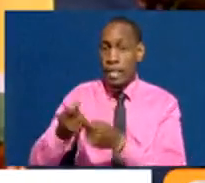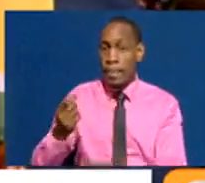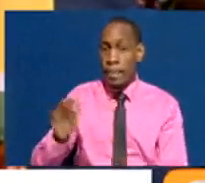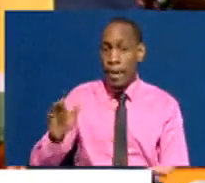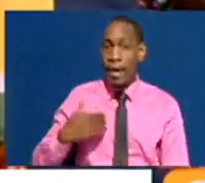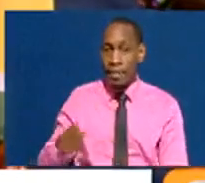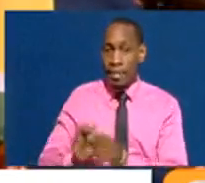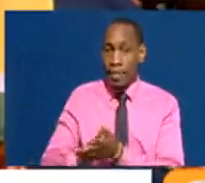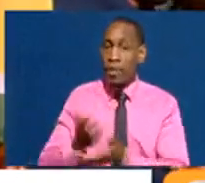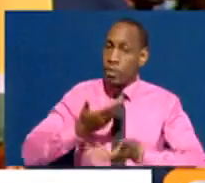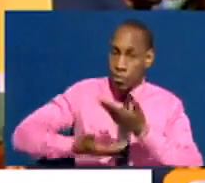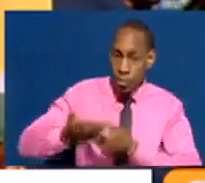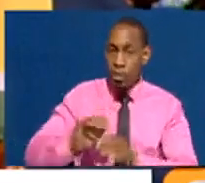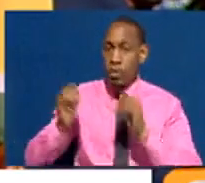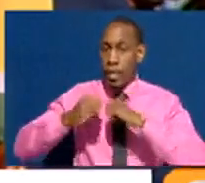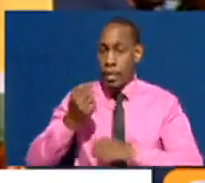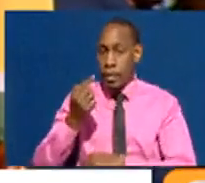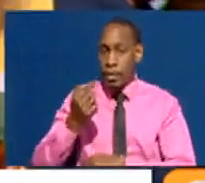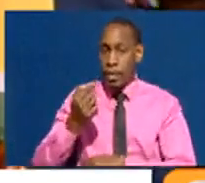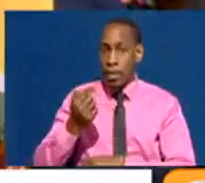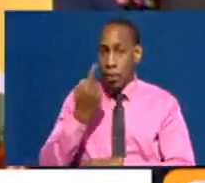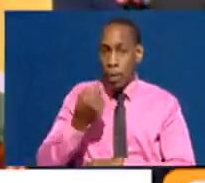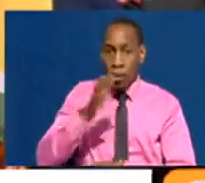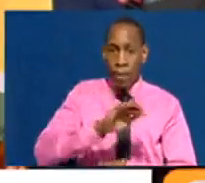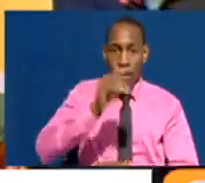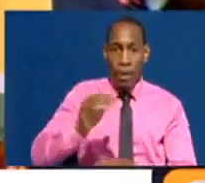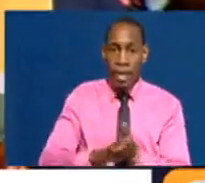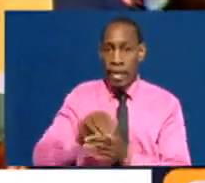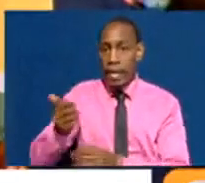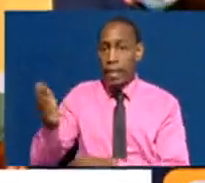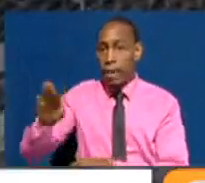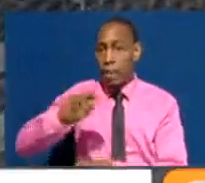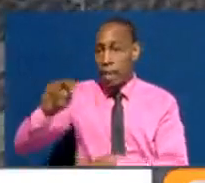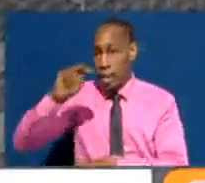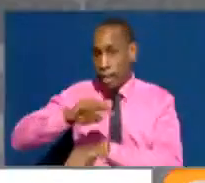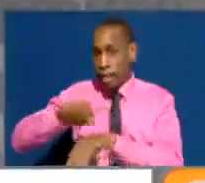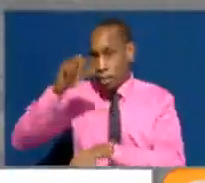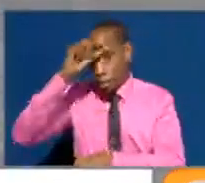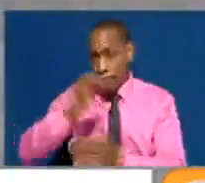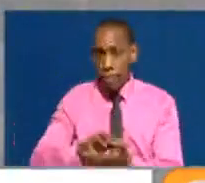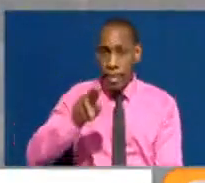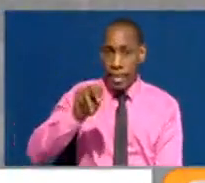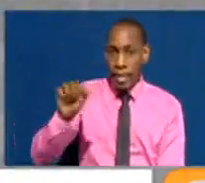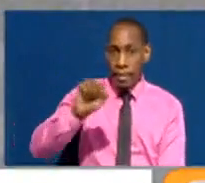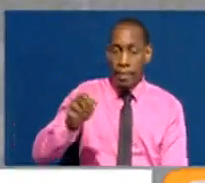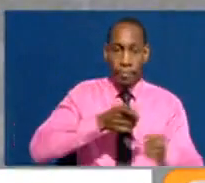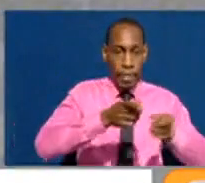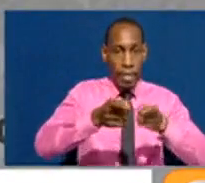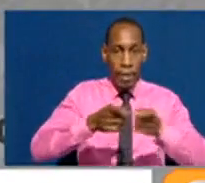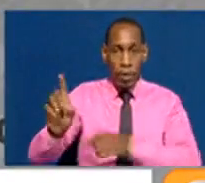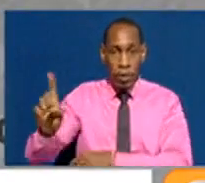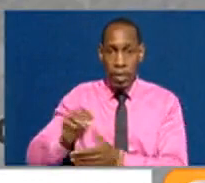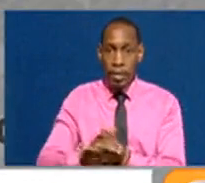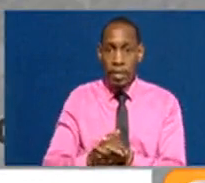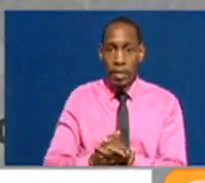shall sit down and agree who comes back to the county and who goes back to the national government. NMS has been in charge of the county's